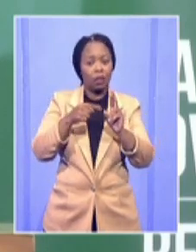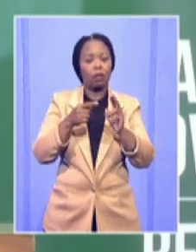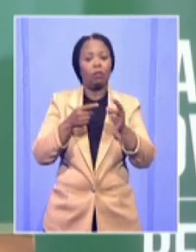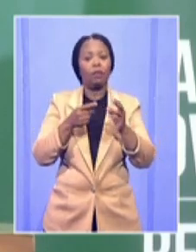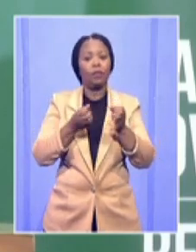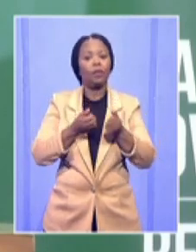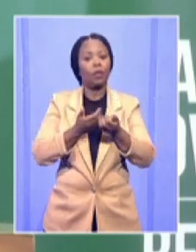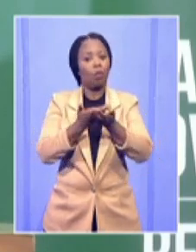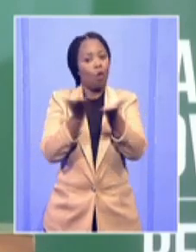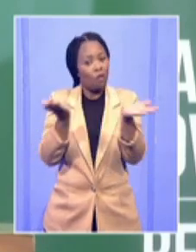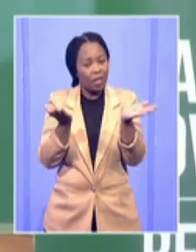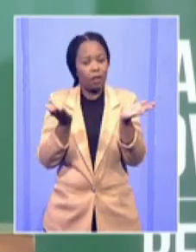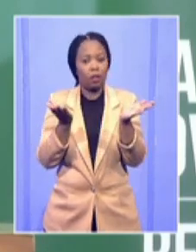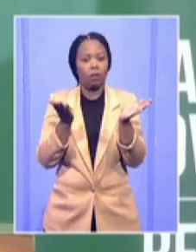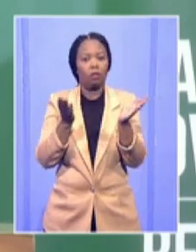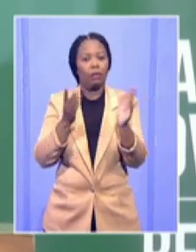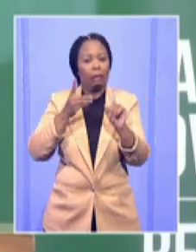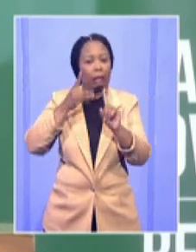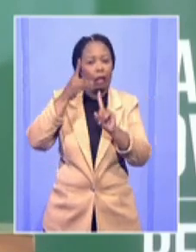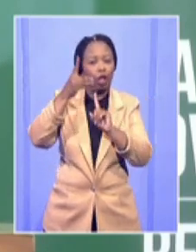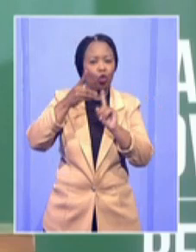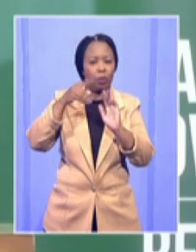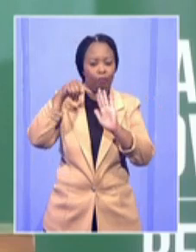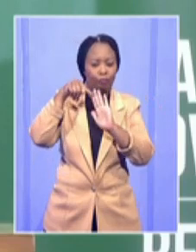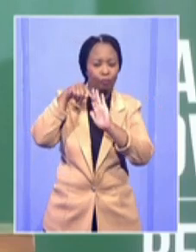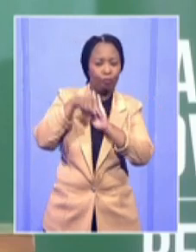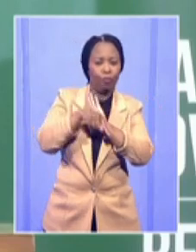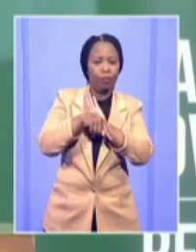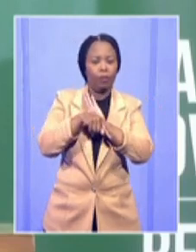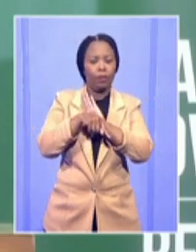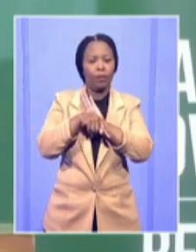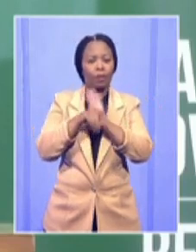a descriptive analysis